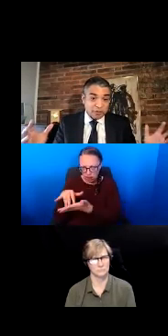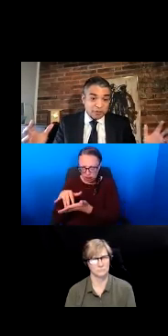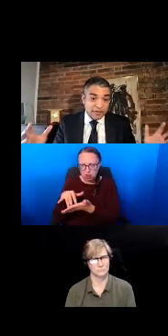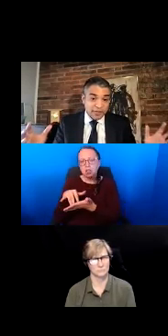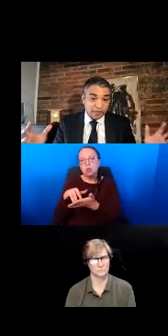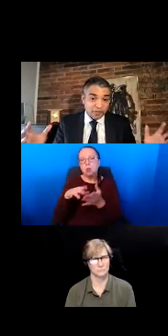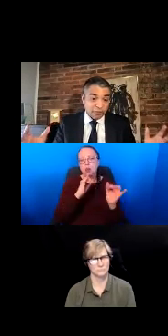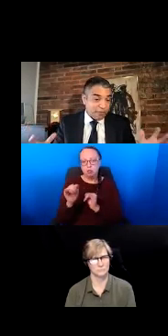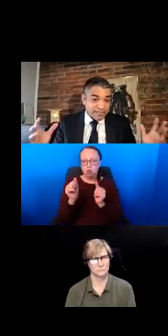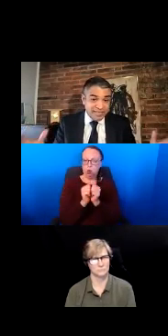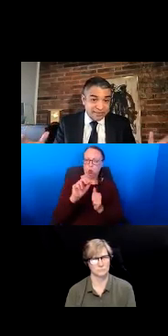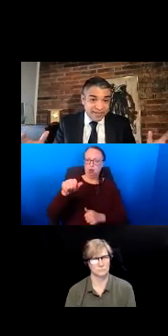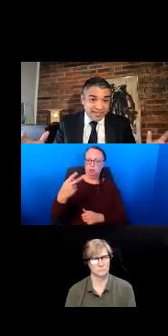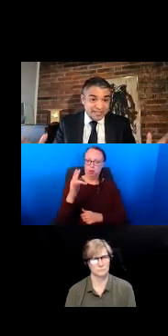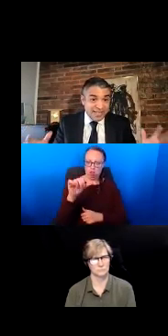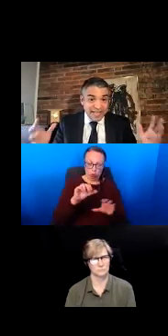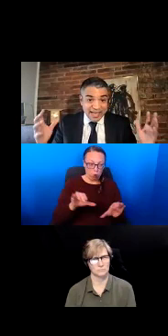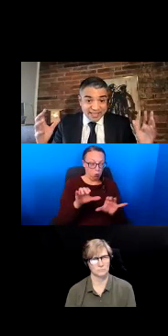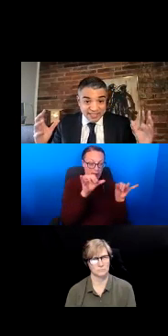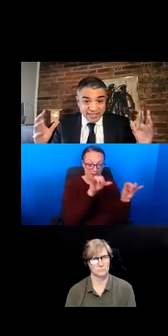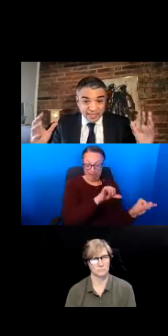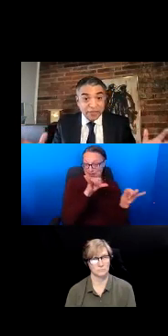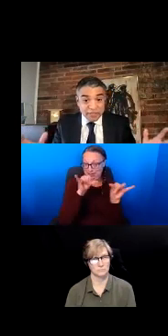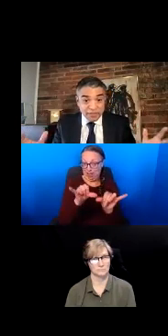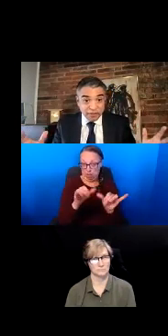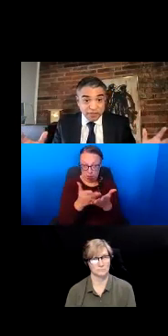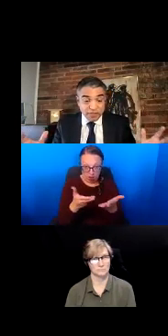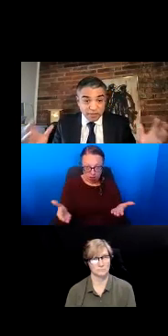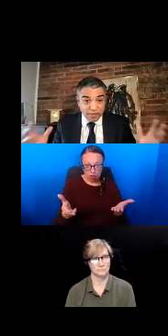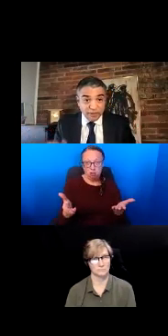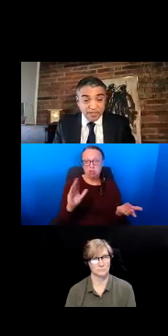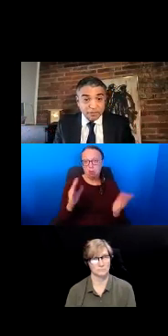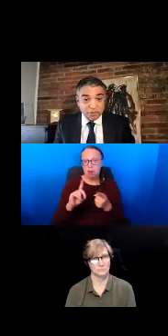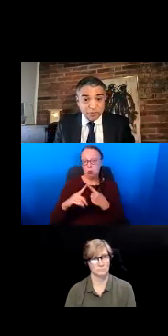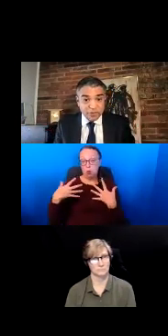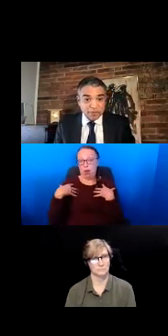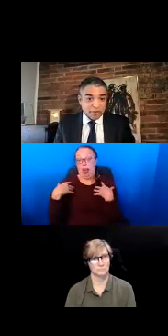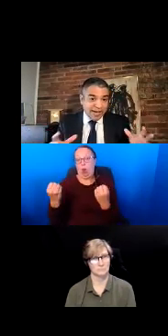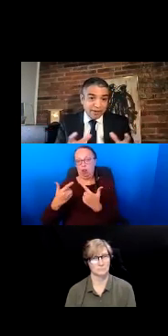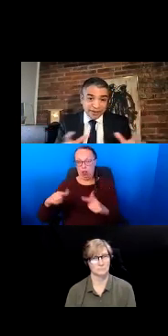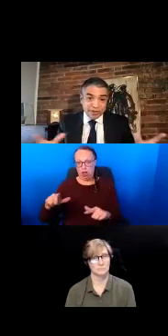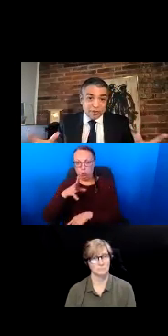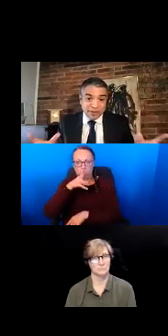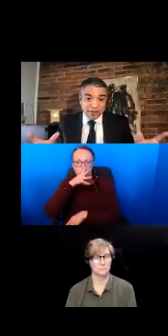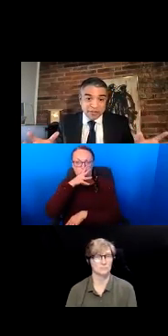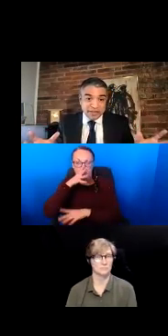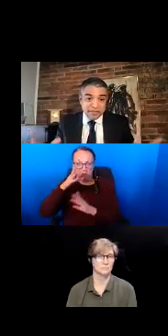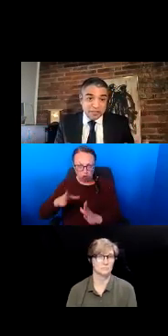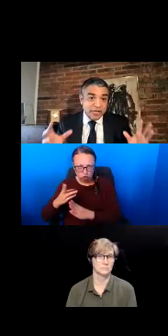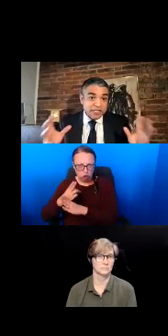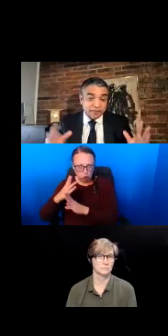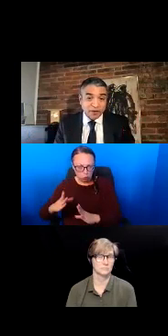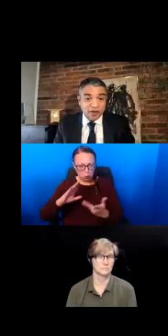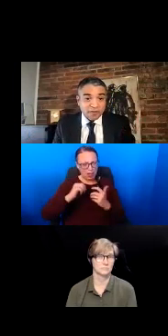individuals with aphasia were performing the same tasks as healthy speakers and healthy language users, how do those patterns of